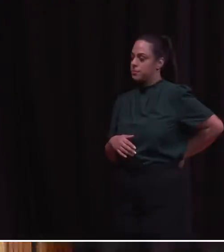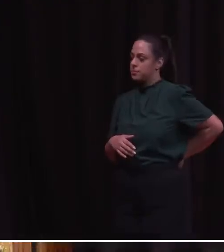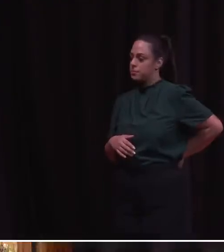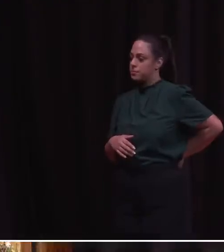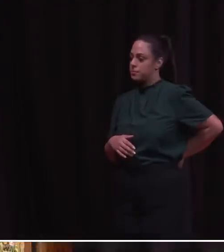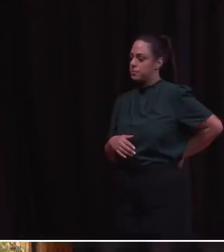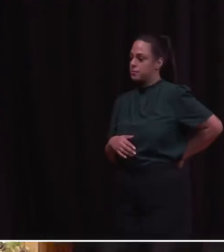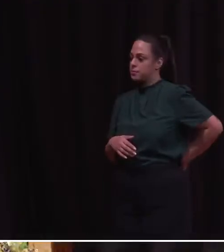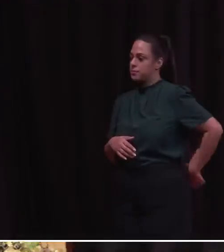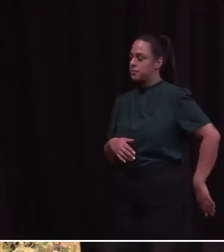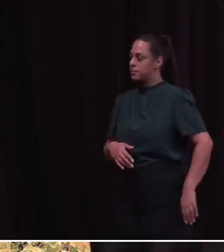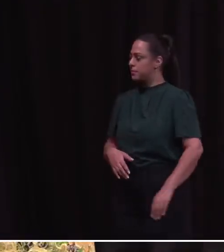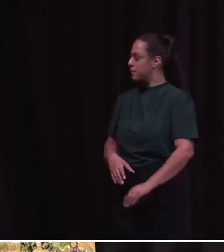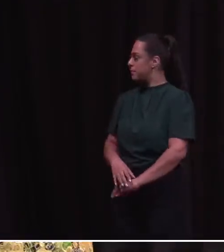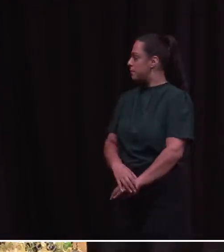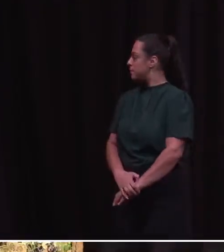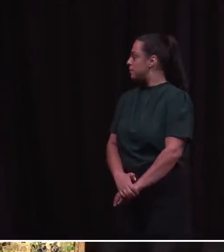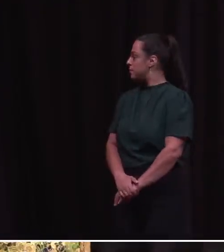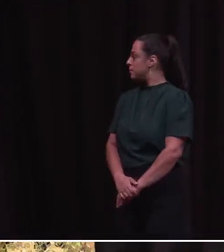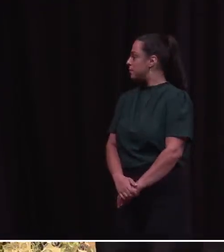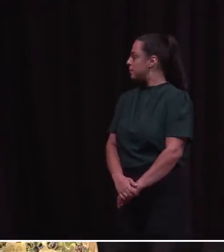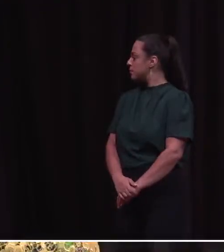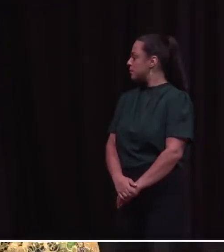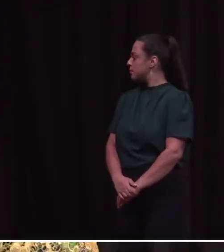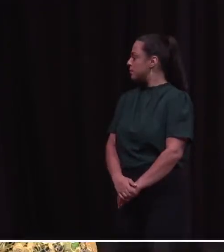Yes. And I'll just get my water.